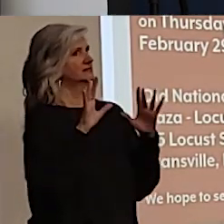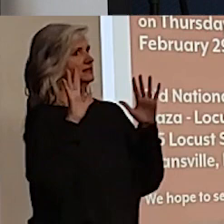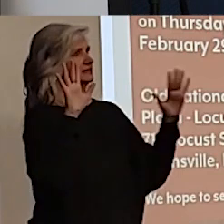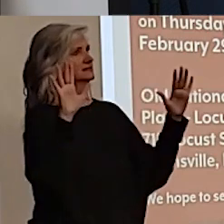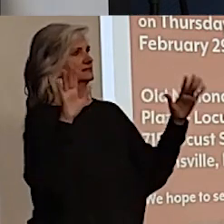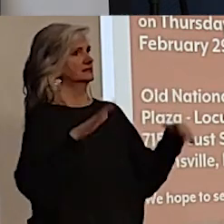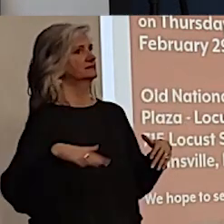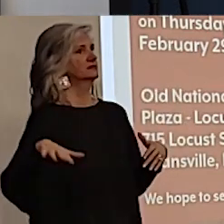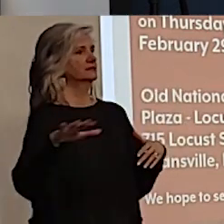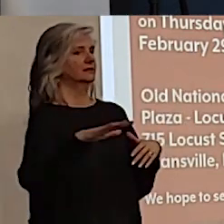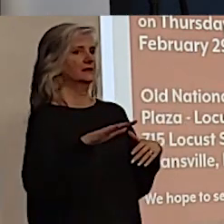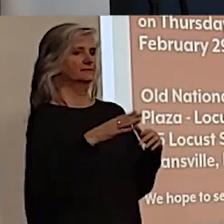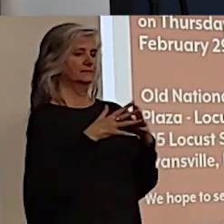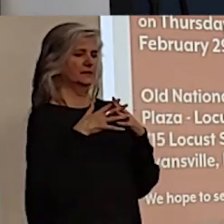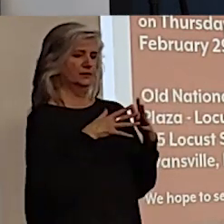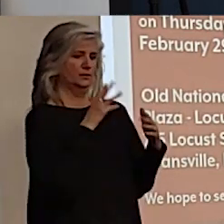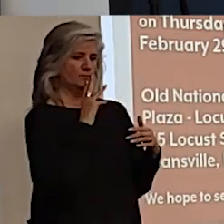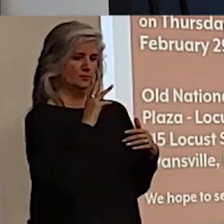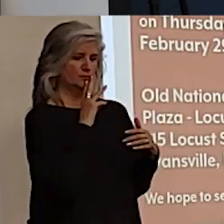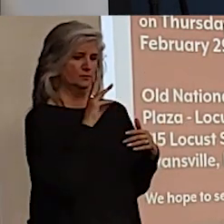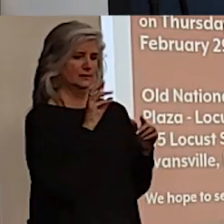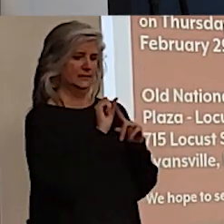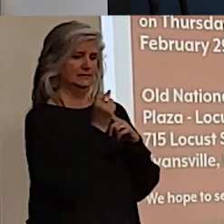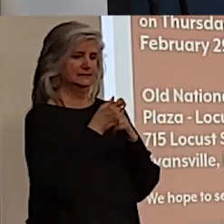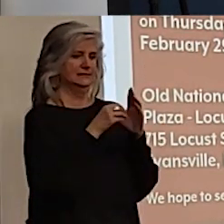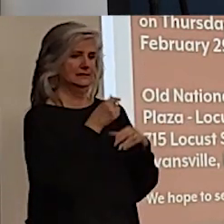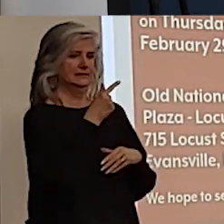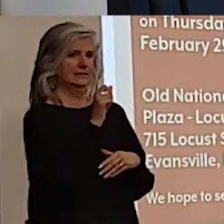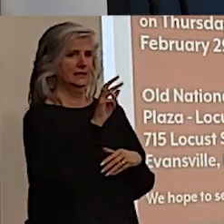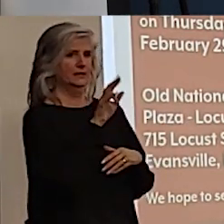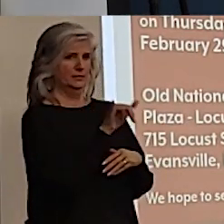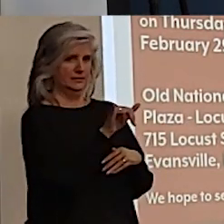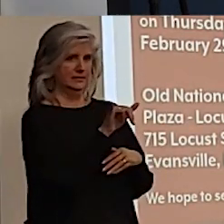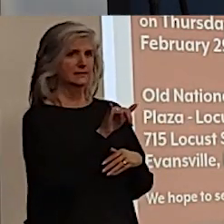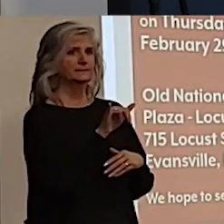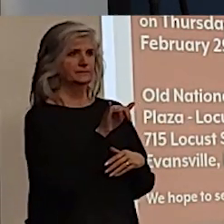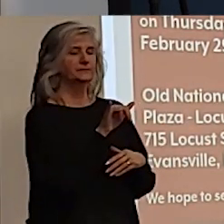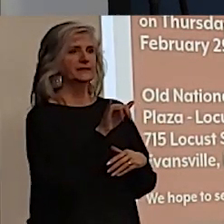in the Indiana American Water rate case in Gary, where